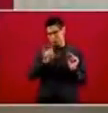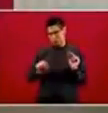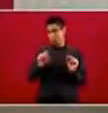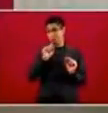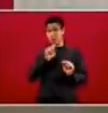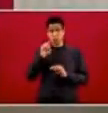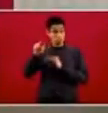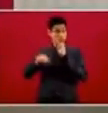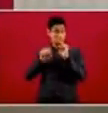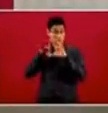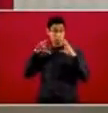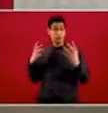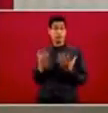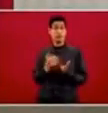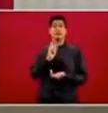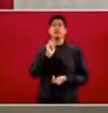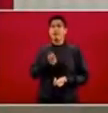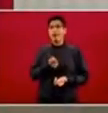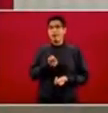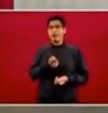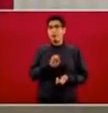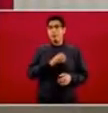2/3 of the cases of dengue